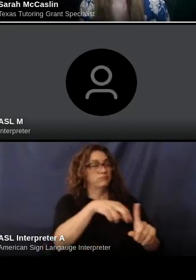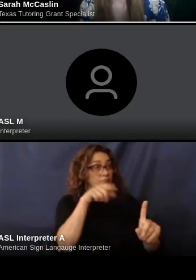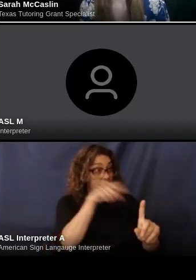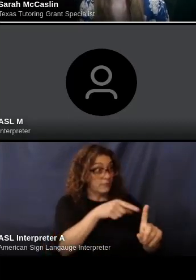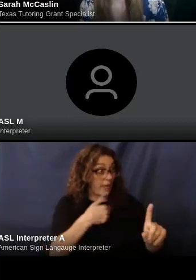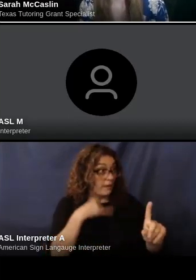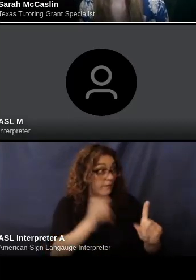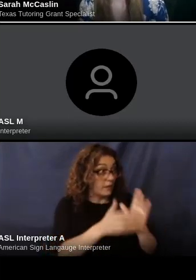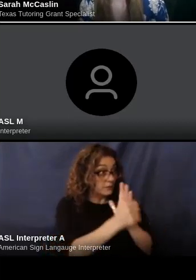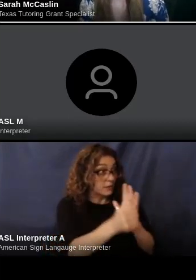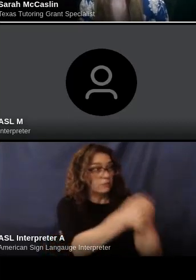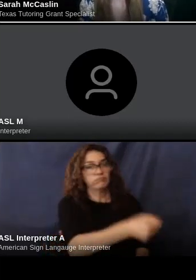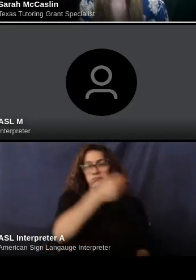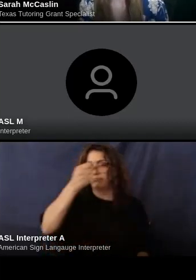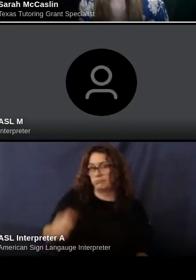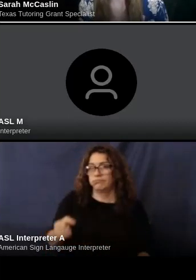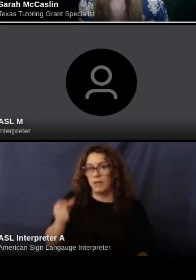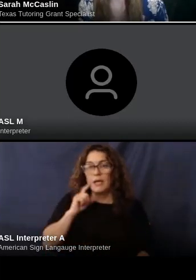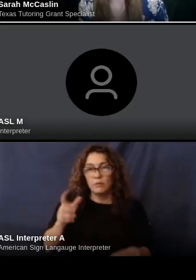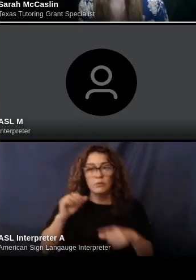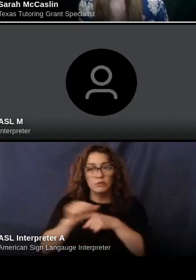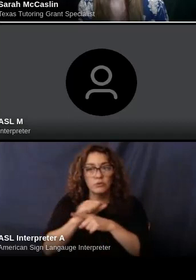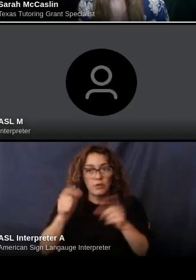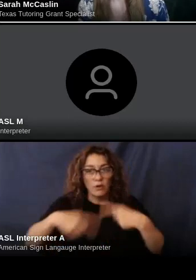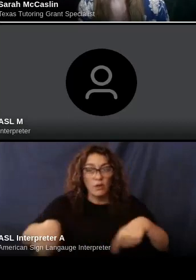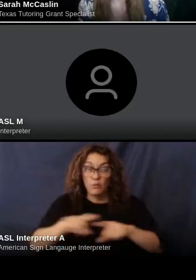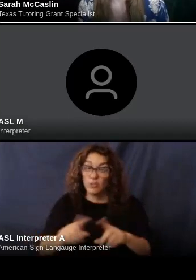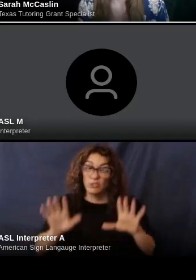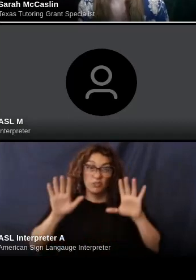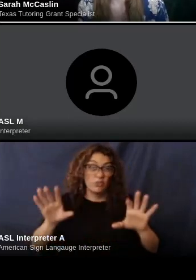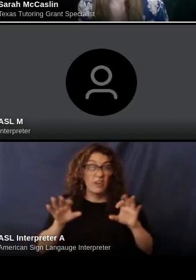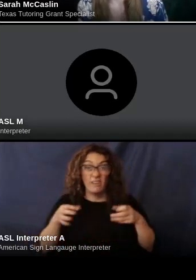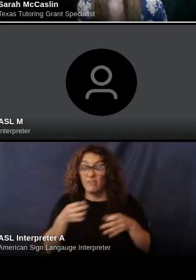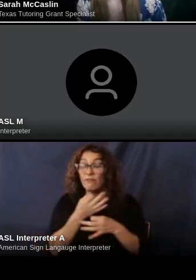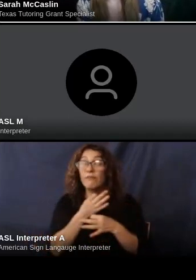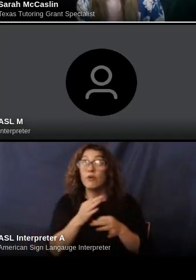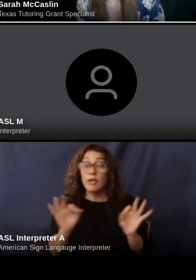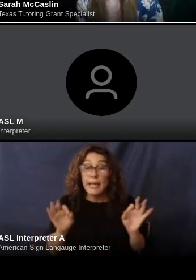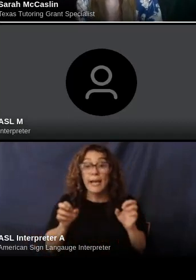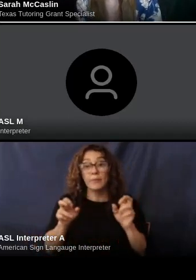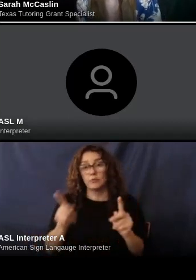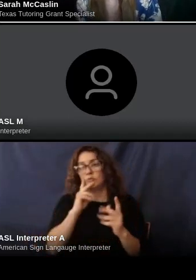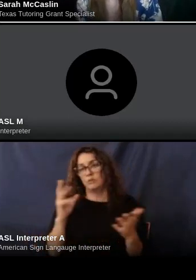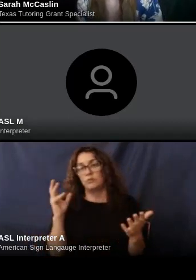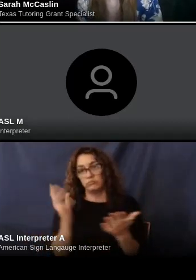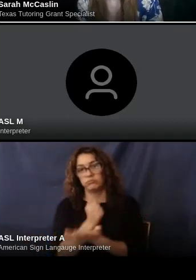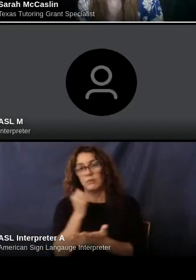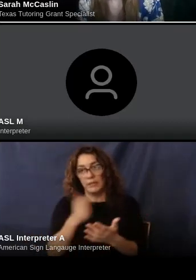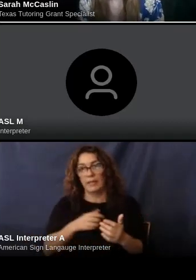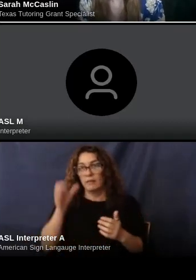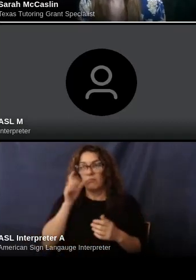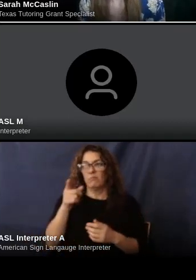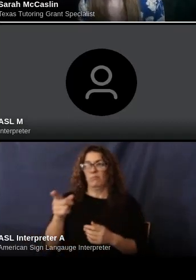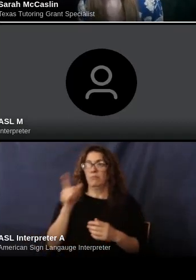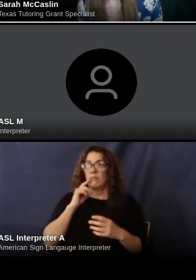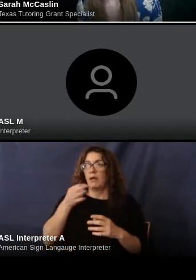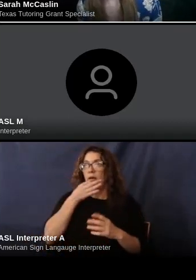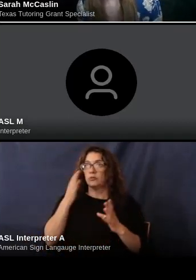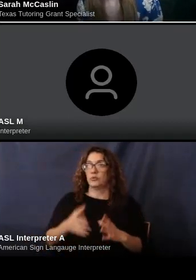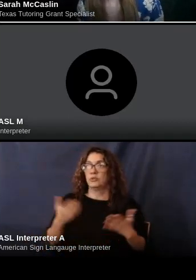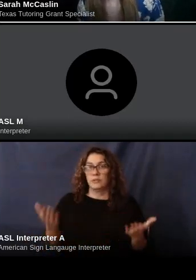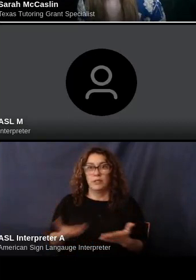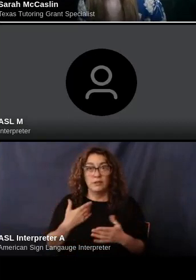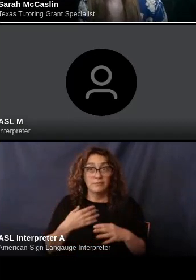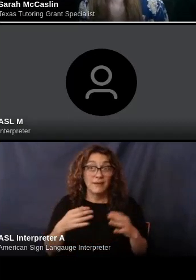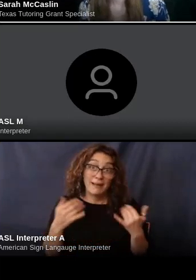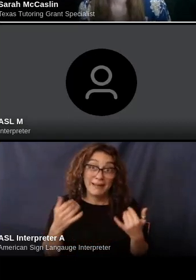provide you guys with free opportunities as Decision 6 districts to go and to listen to some of the leading experts, like what we're